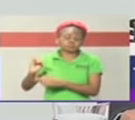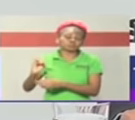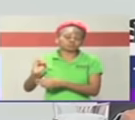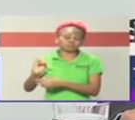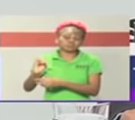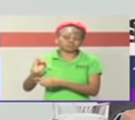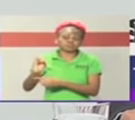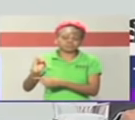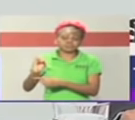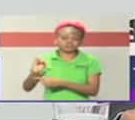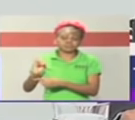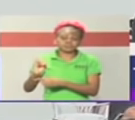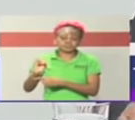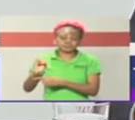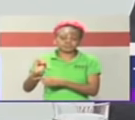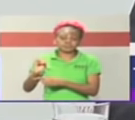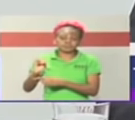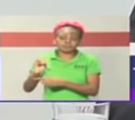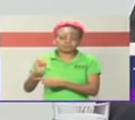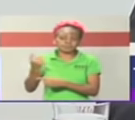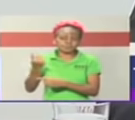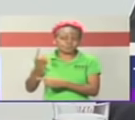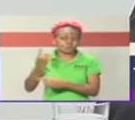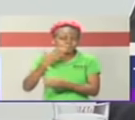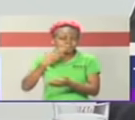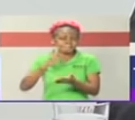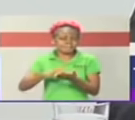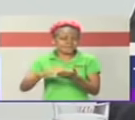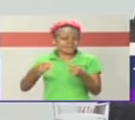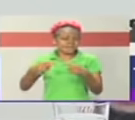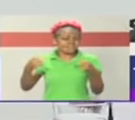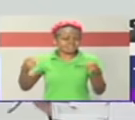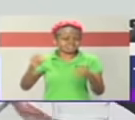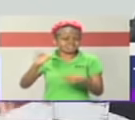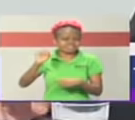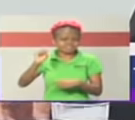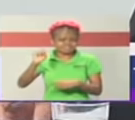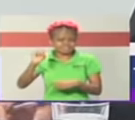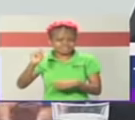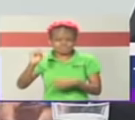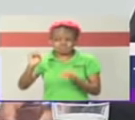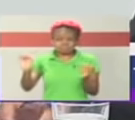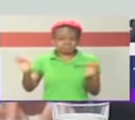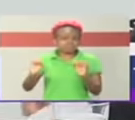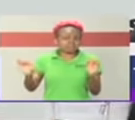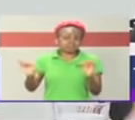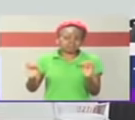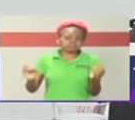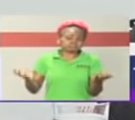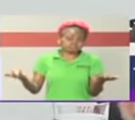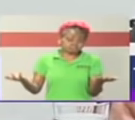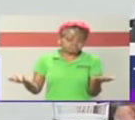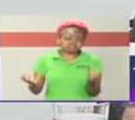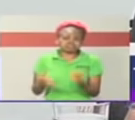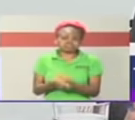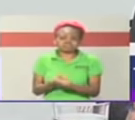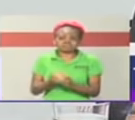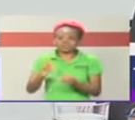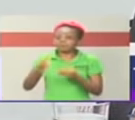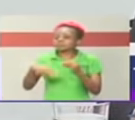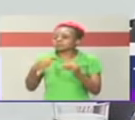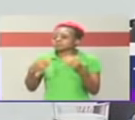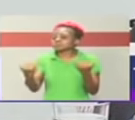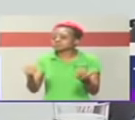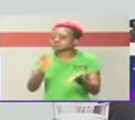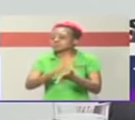the reporting of adverse events for Sinopharm is basically nil. On the issue of schools reopening, I